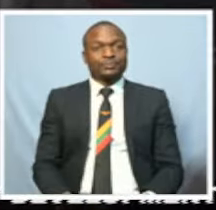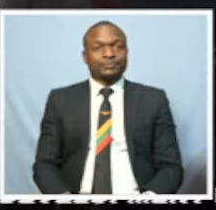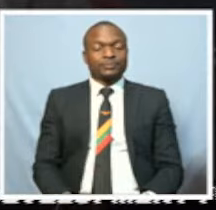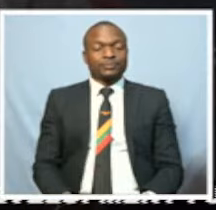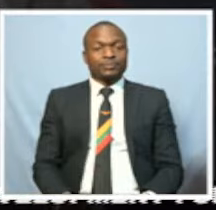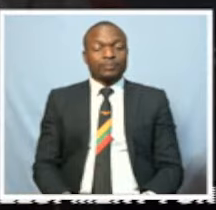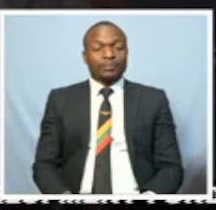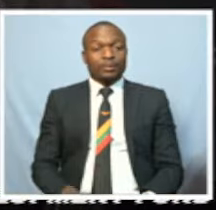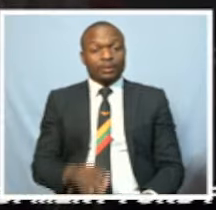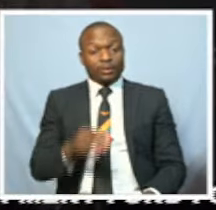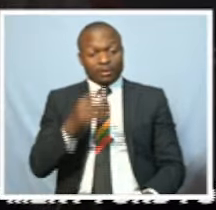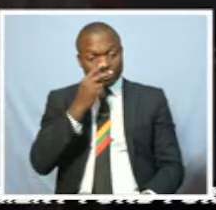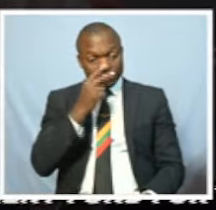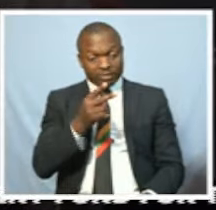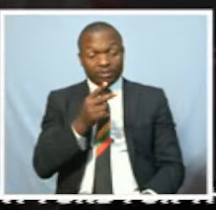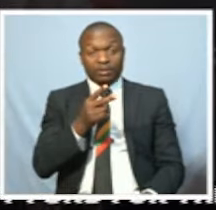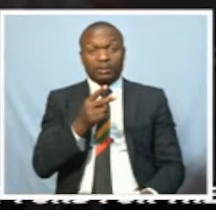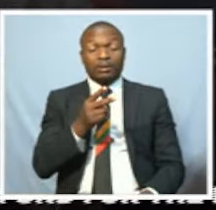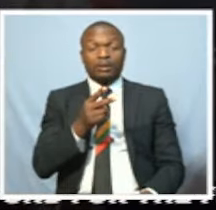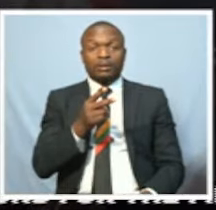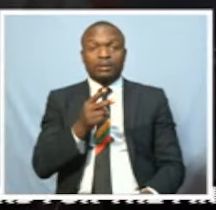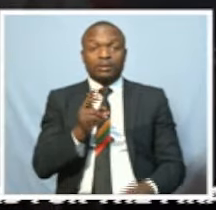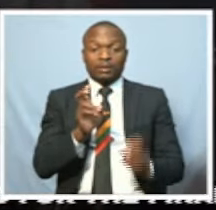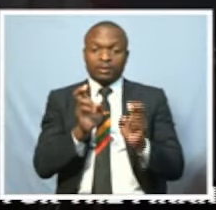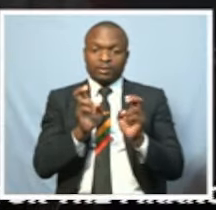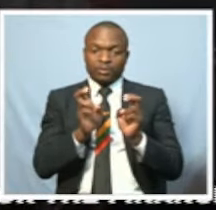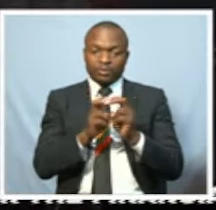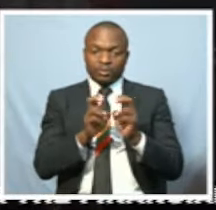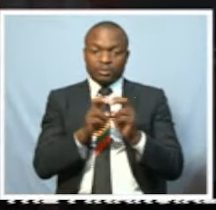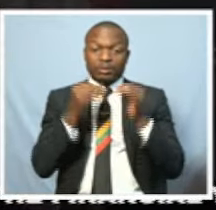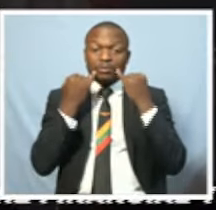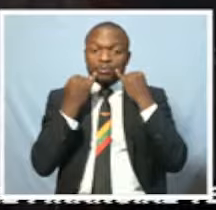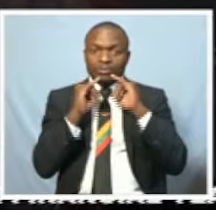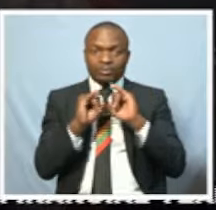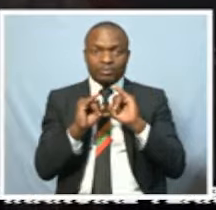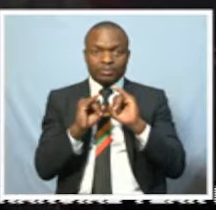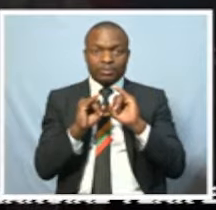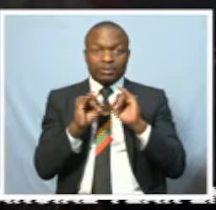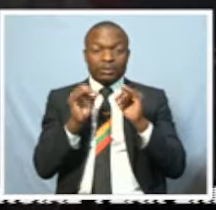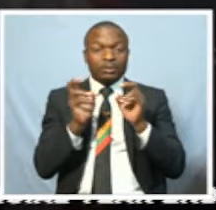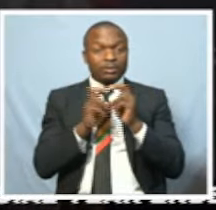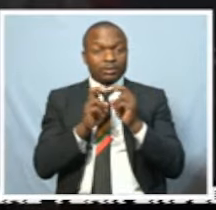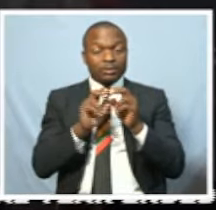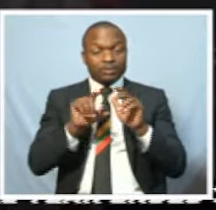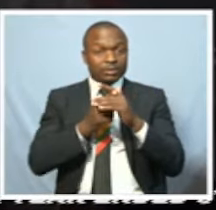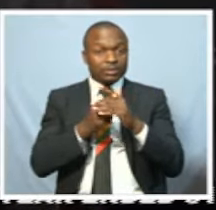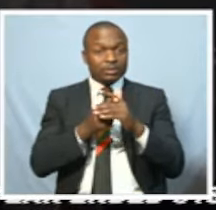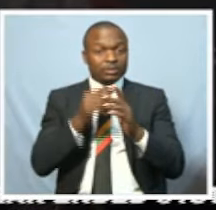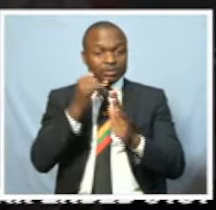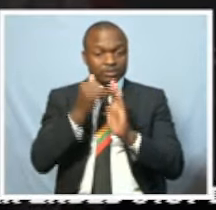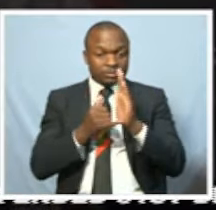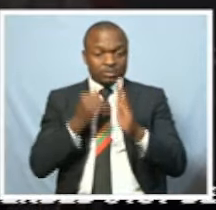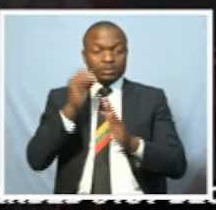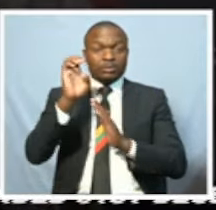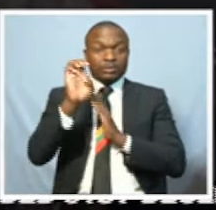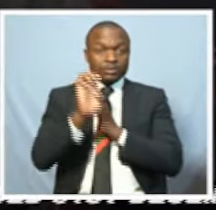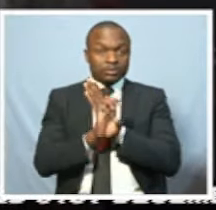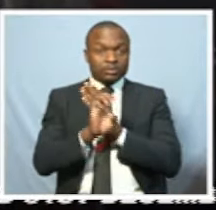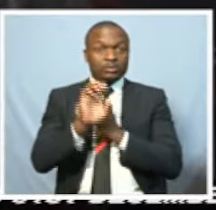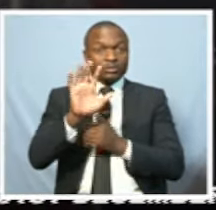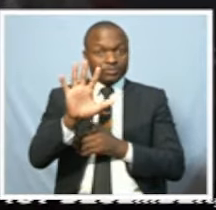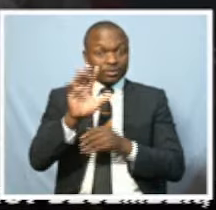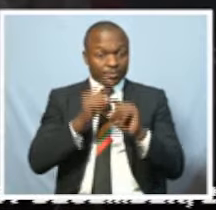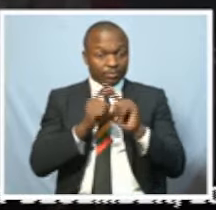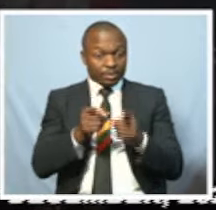And even you look at the contract details of the other contractor, the contract started on June 5th. But you are